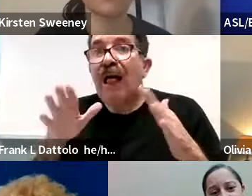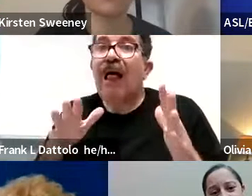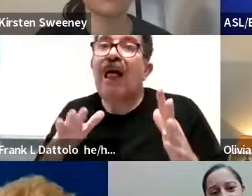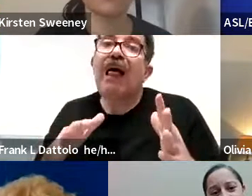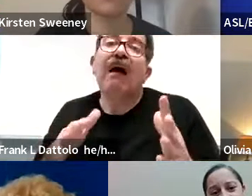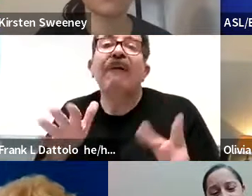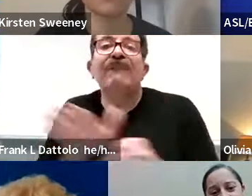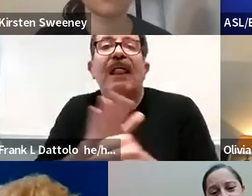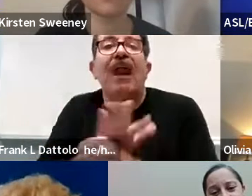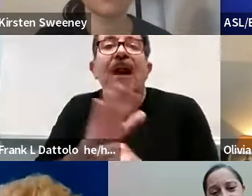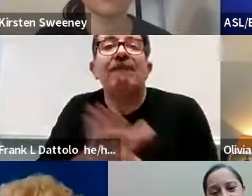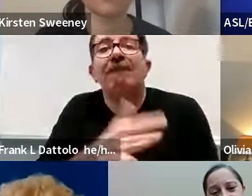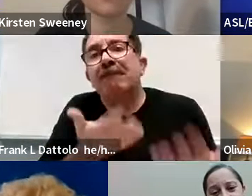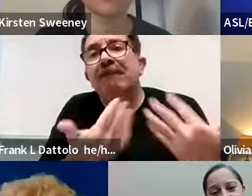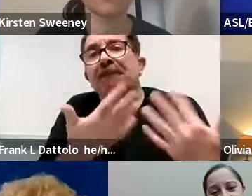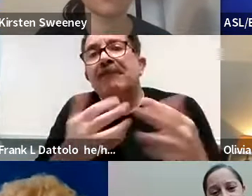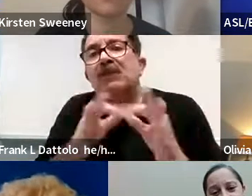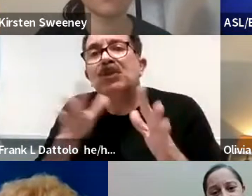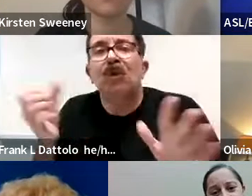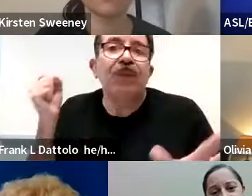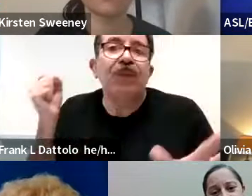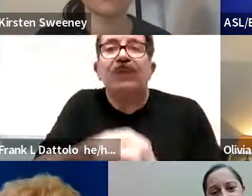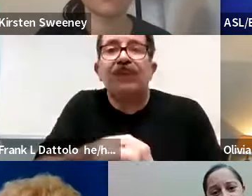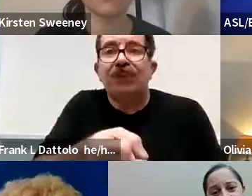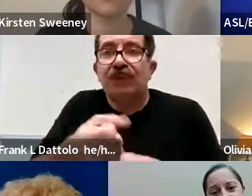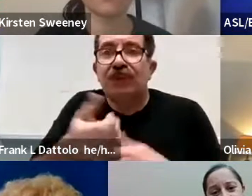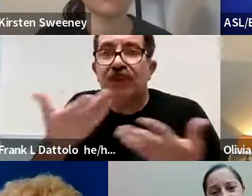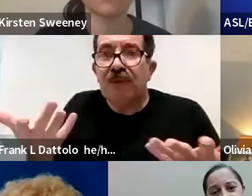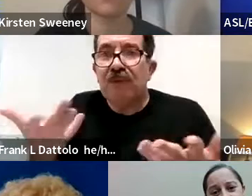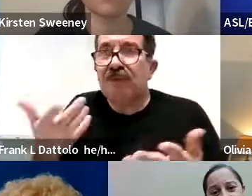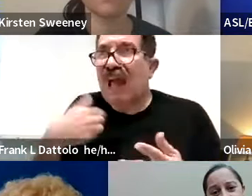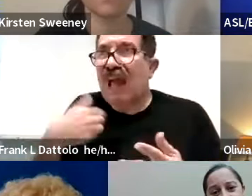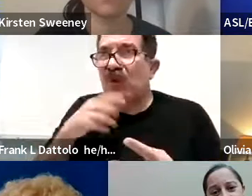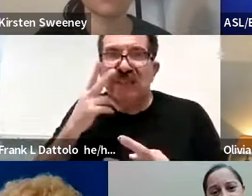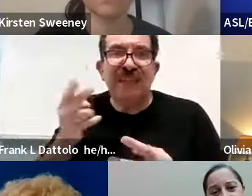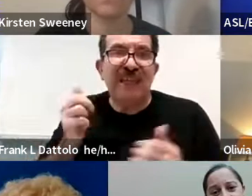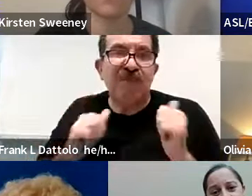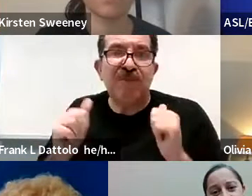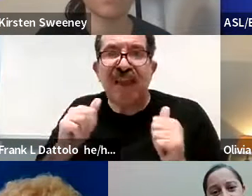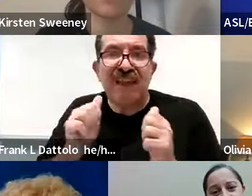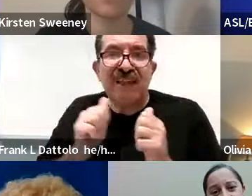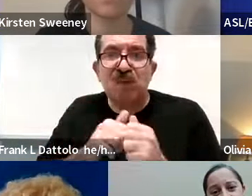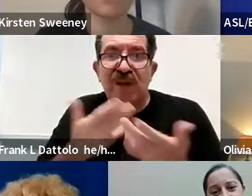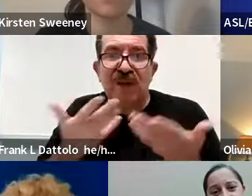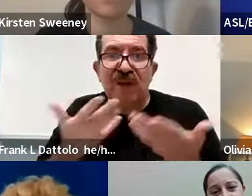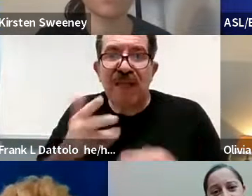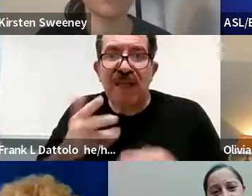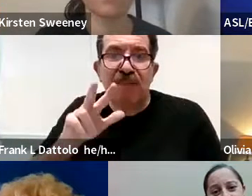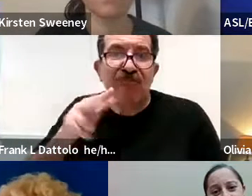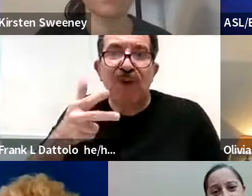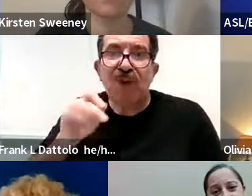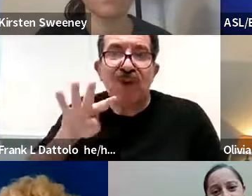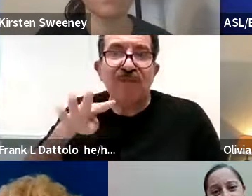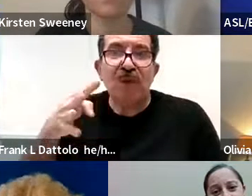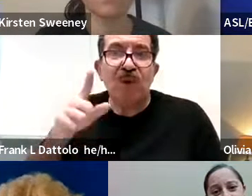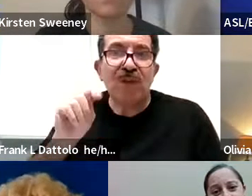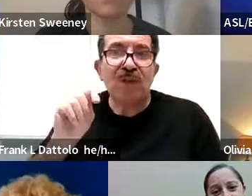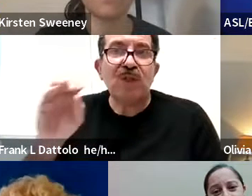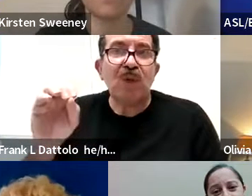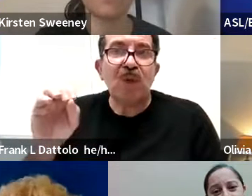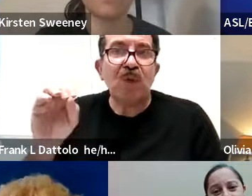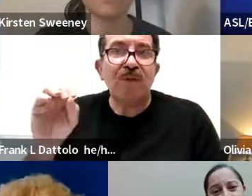maybe sales aren't doing as well. And then they'll have an interpreted show. Now that